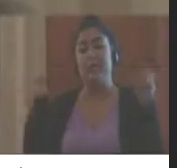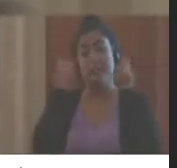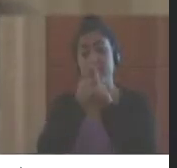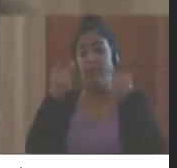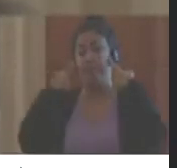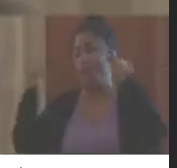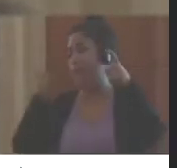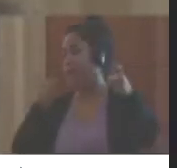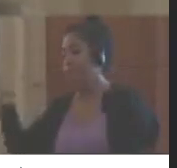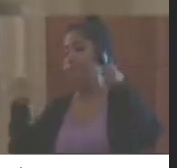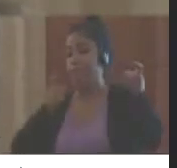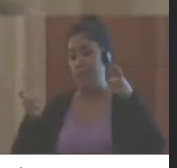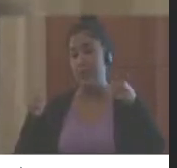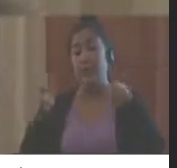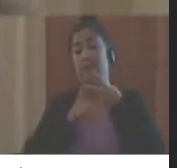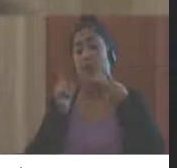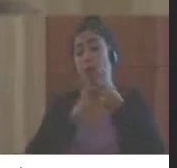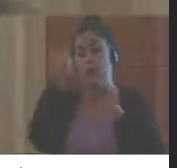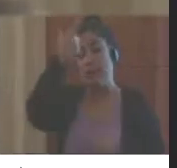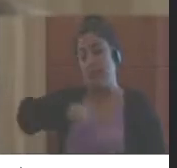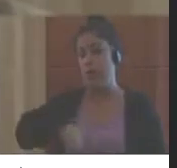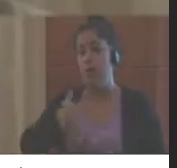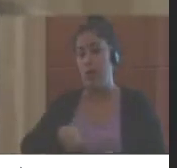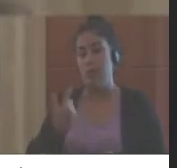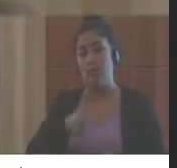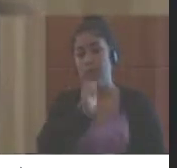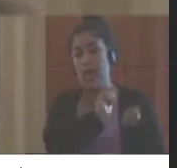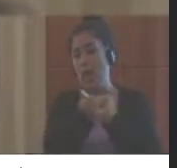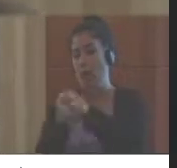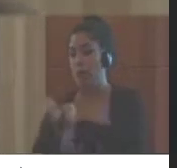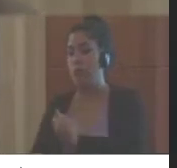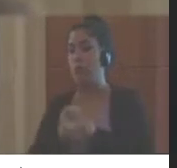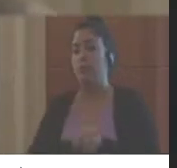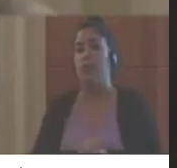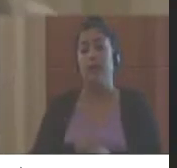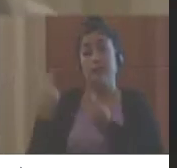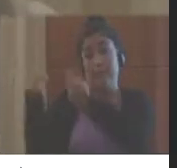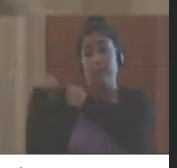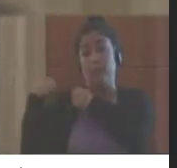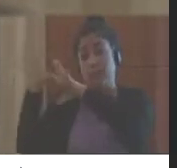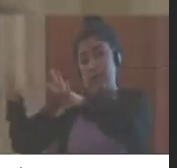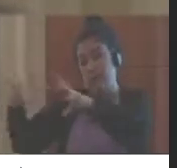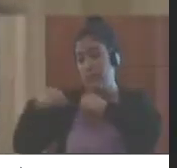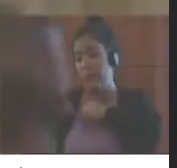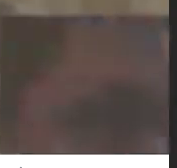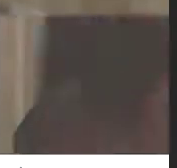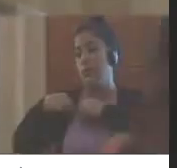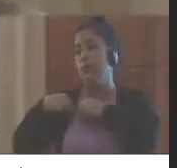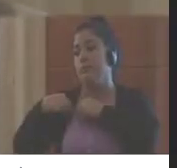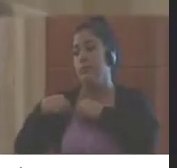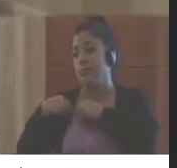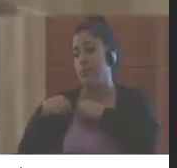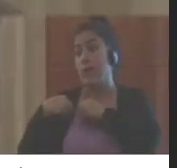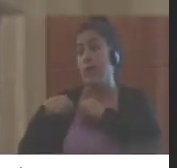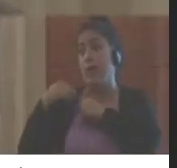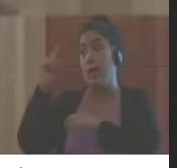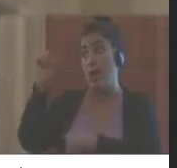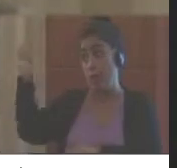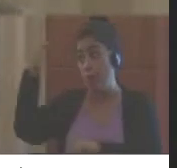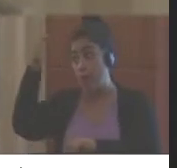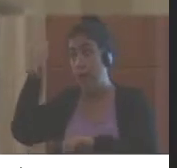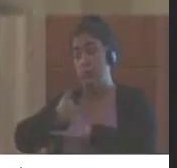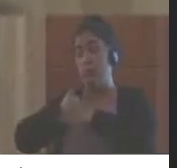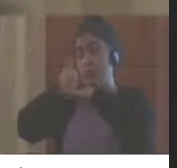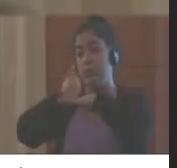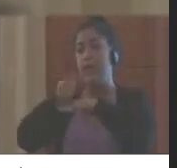these areas. So we have to avoid this through legislation. And secondly, we have to get the citizens to understand that it is